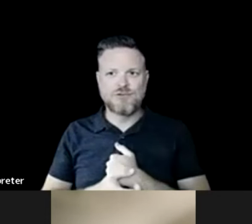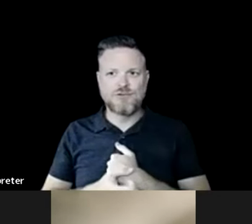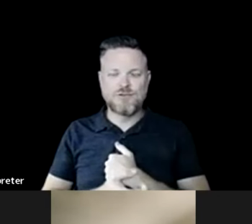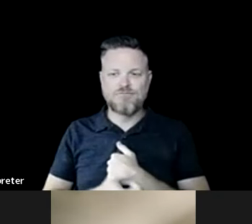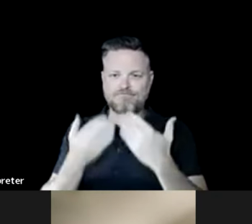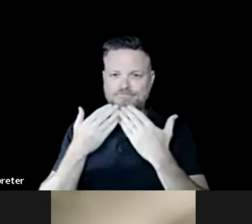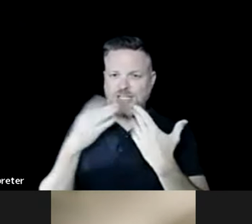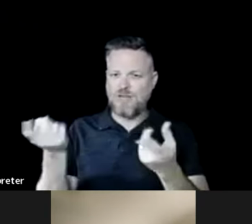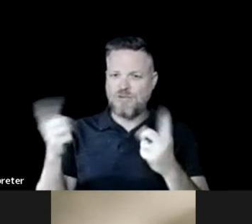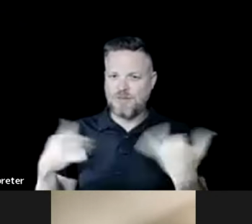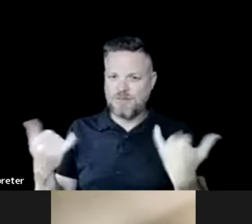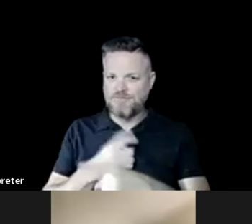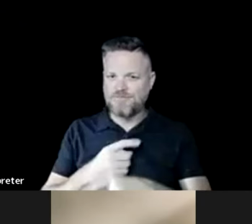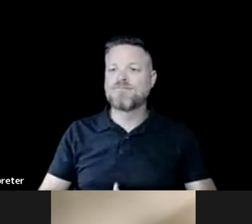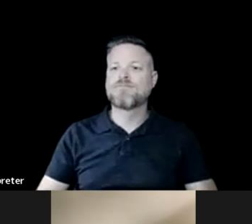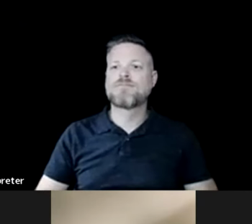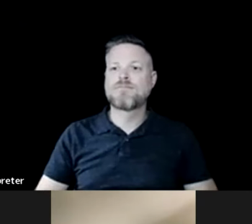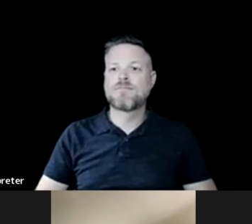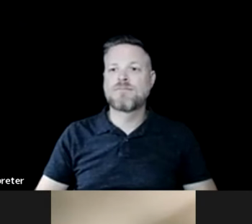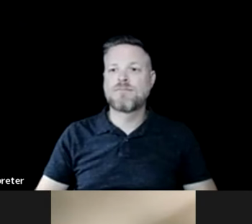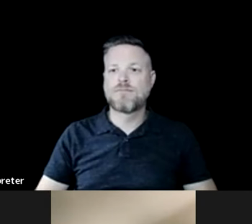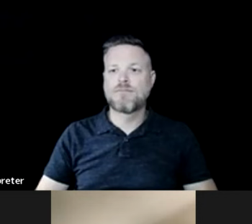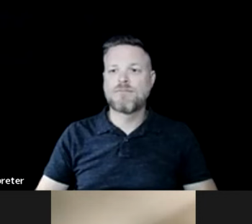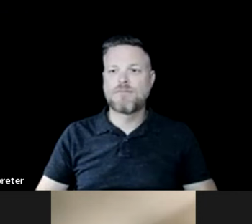Thank you for being here. I wonder,